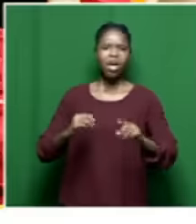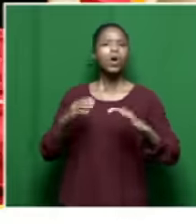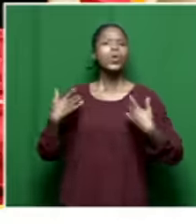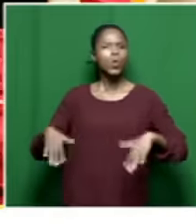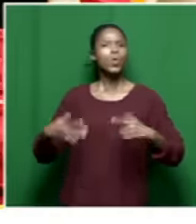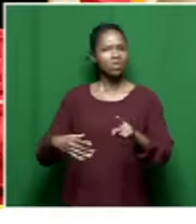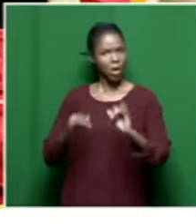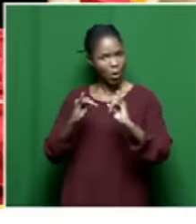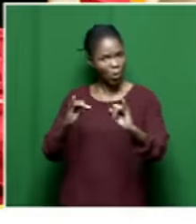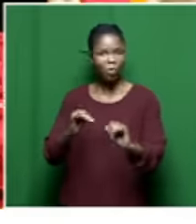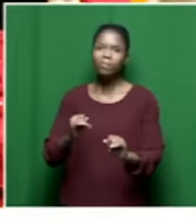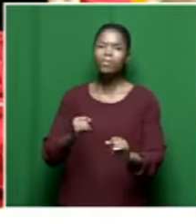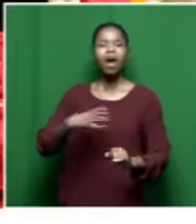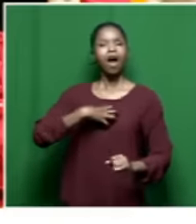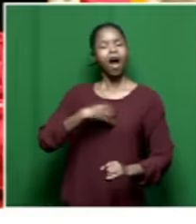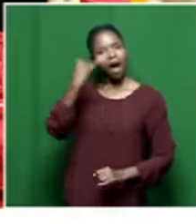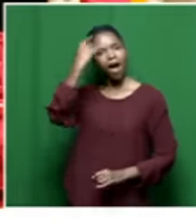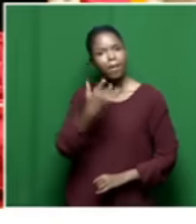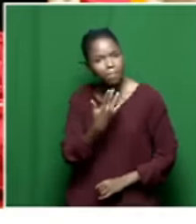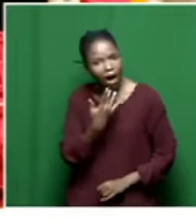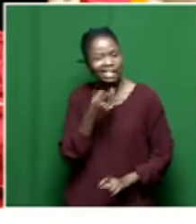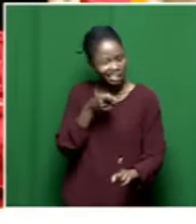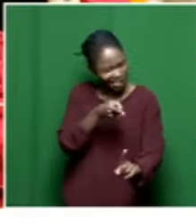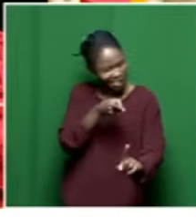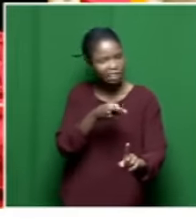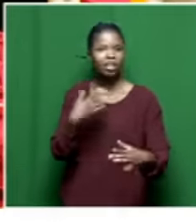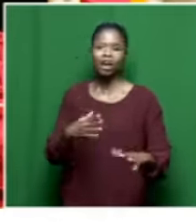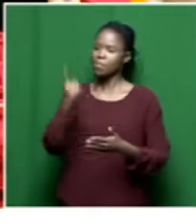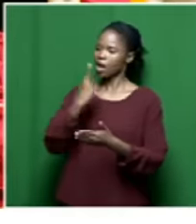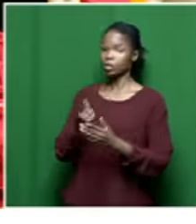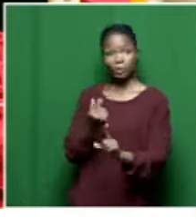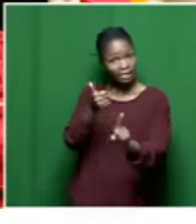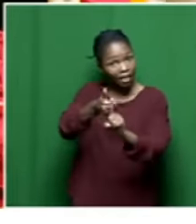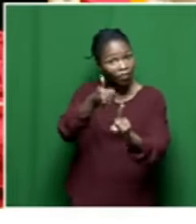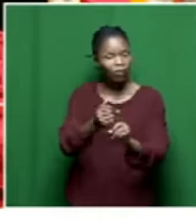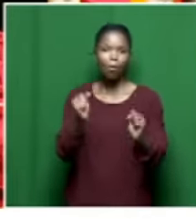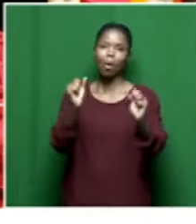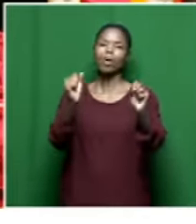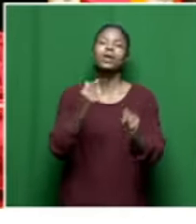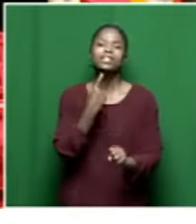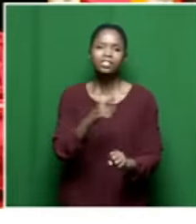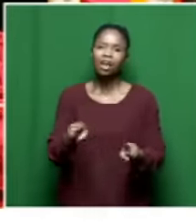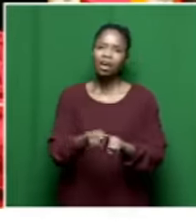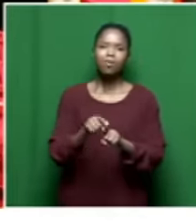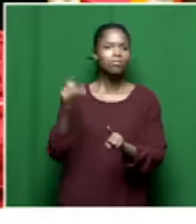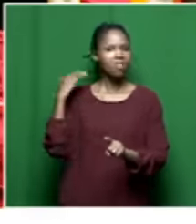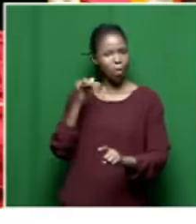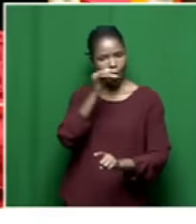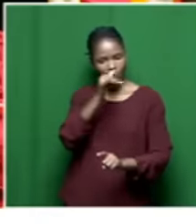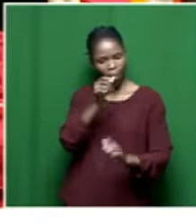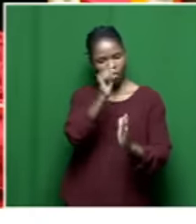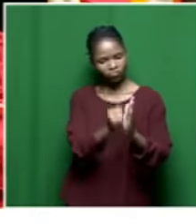presided over apartheid? The clerk. And just last week he said apartheid was not crime against